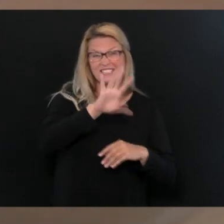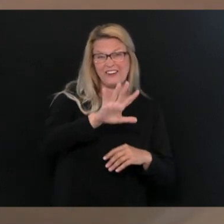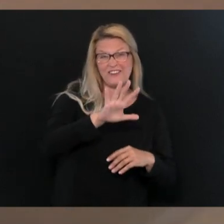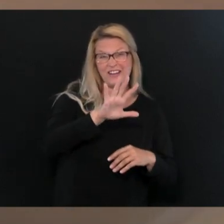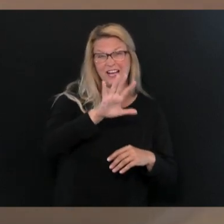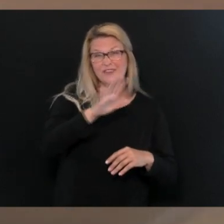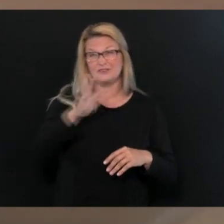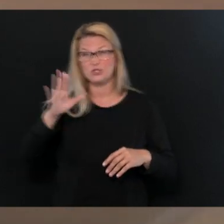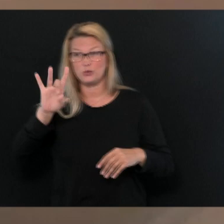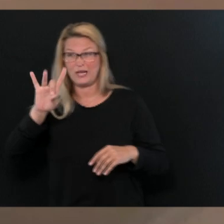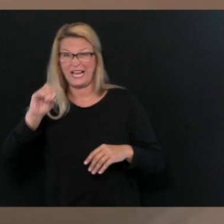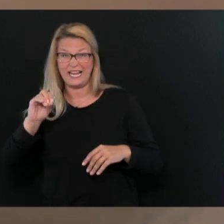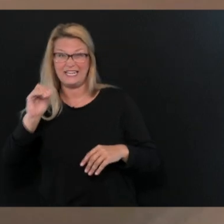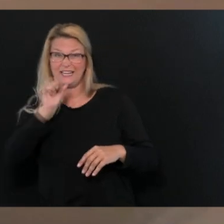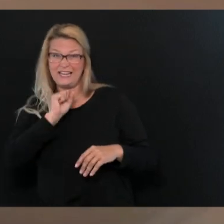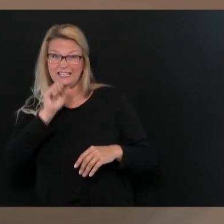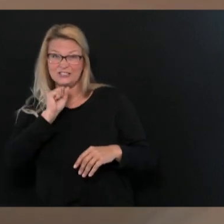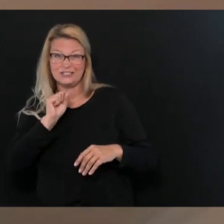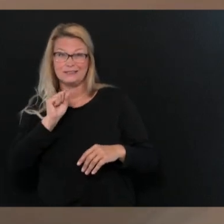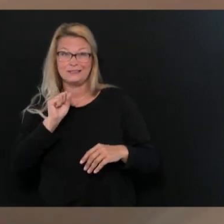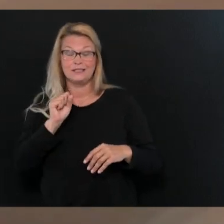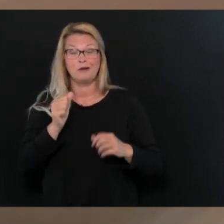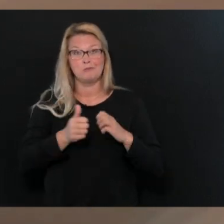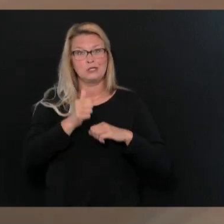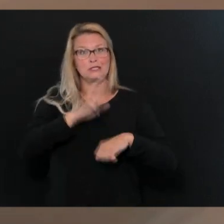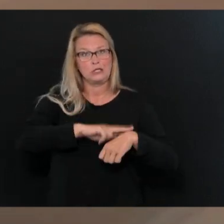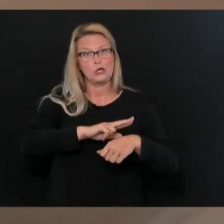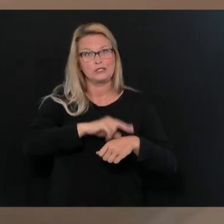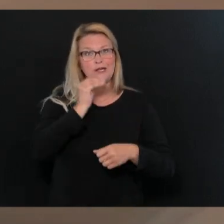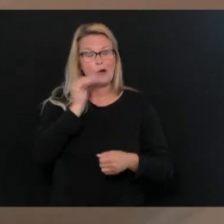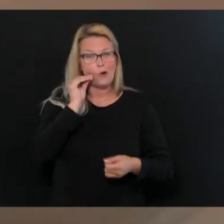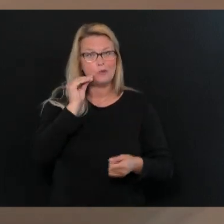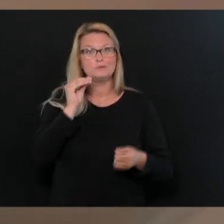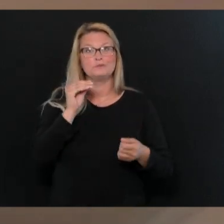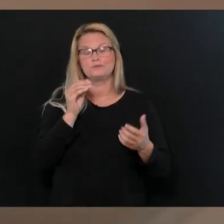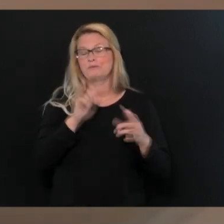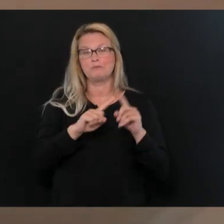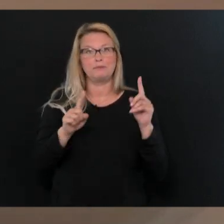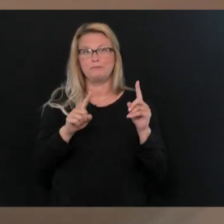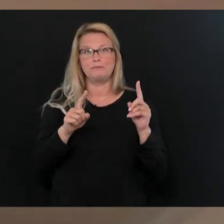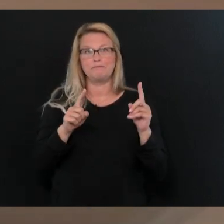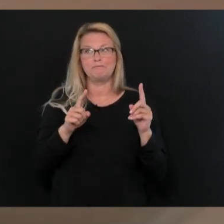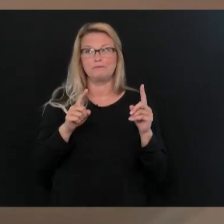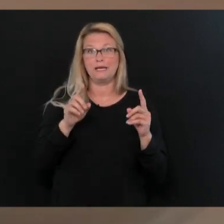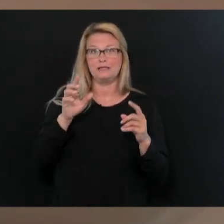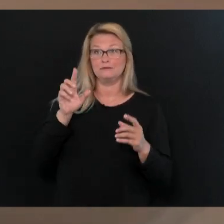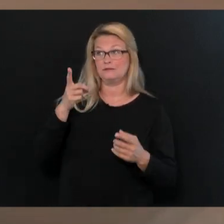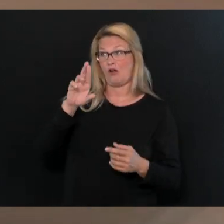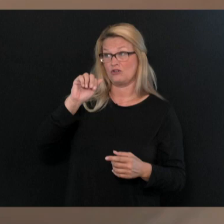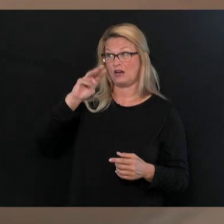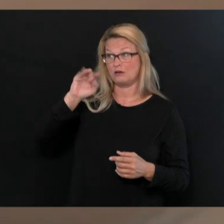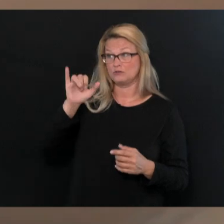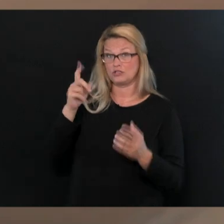and vulnerable, nursing homes, et cetera. So there's a lot of new guidance to do that too. But I don't know if you have anything else to add.